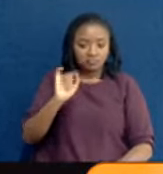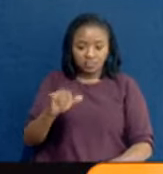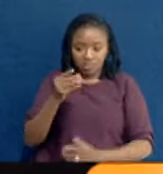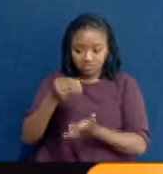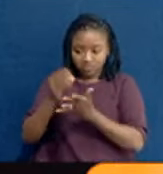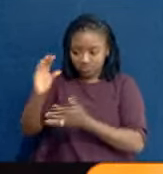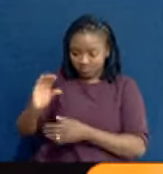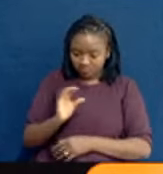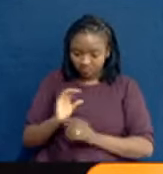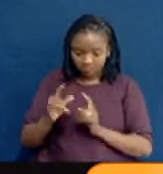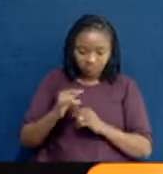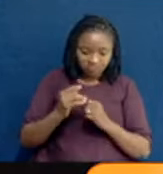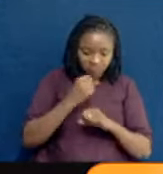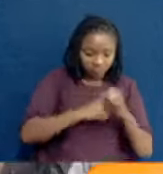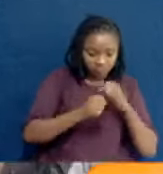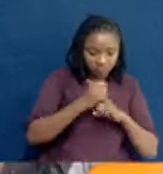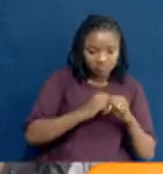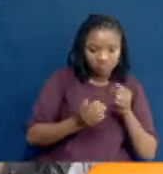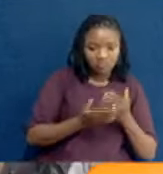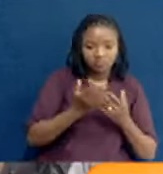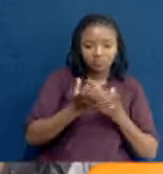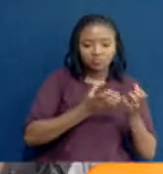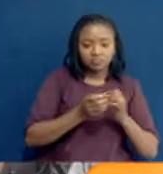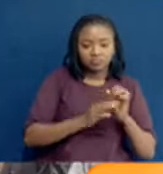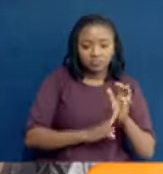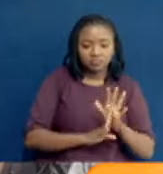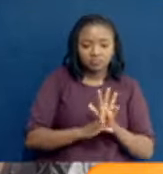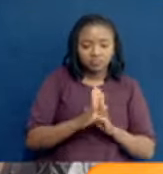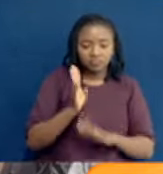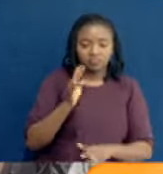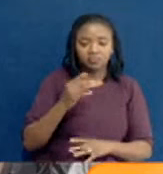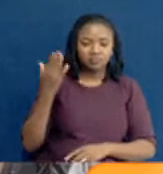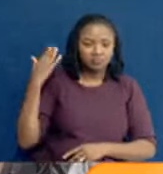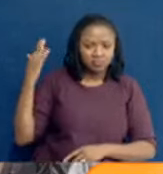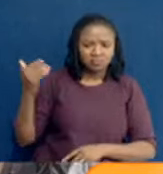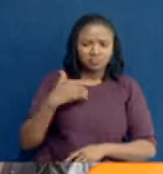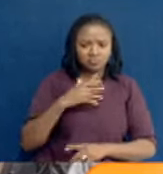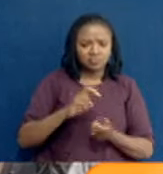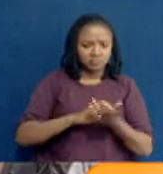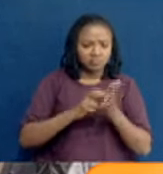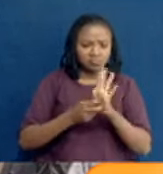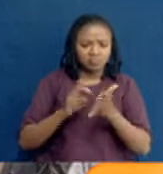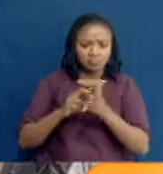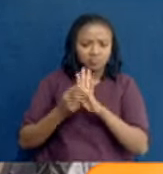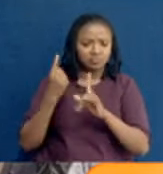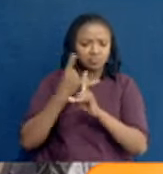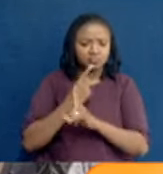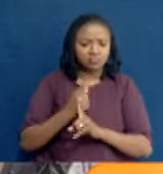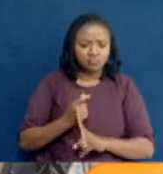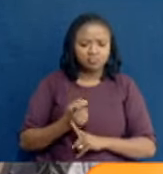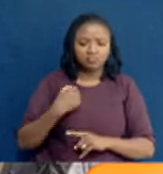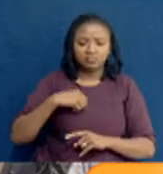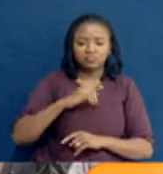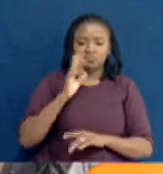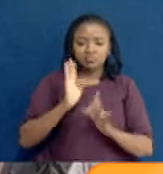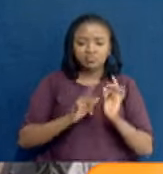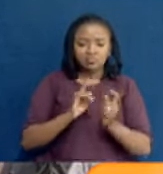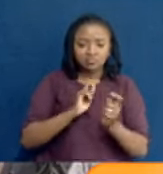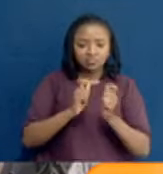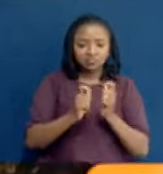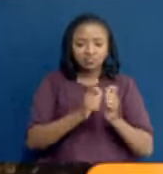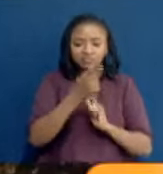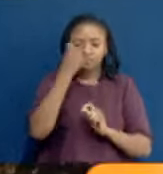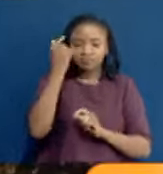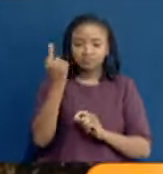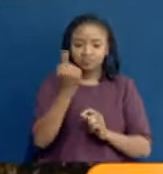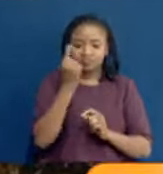towards their business scaling. Kuna miradi ambazo hatungeweza kutekeleza tukitegemea mapato kutokana na ufugaji